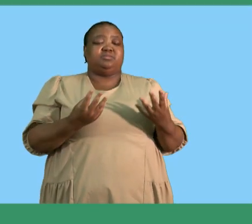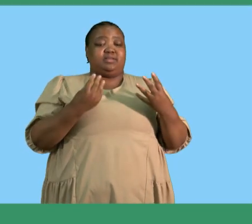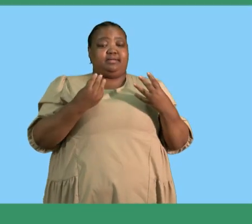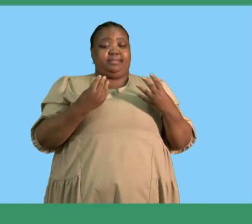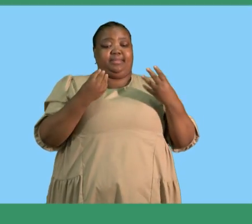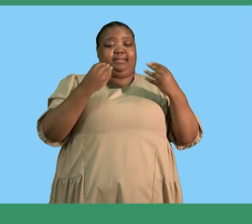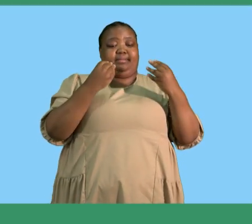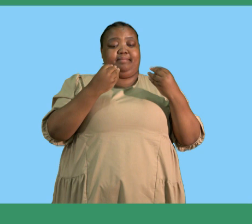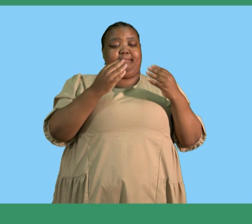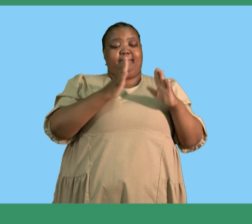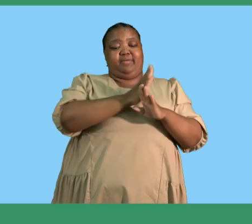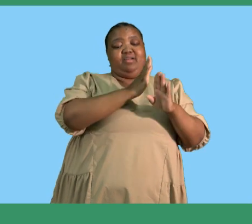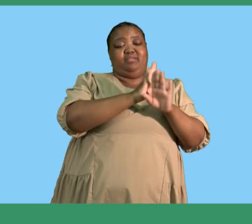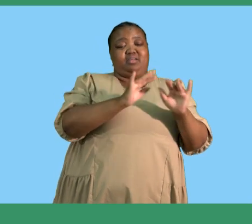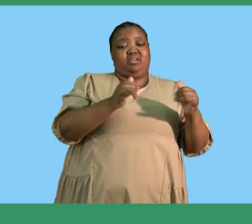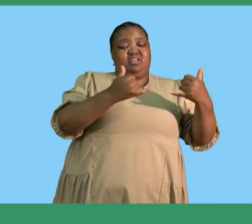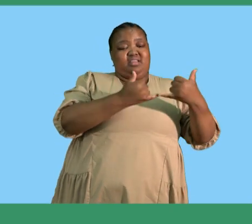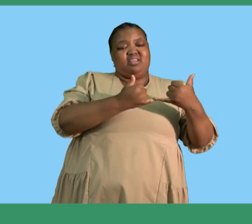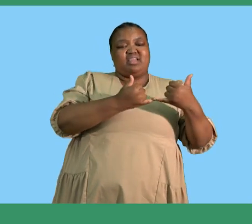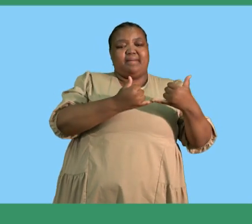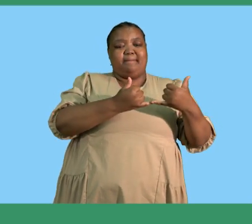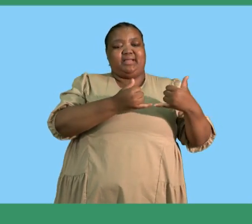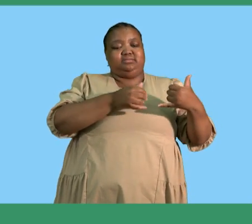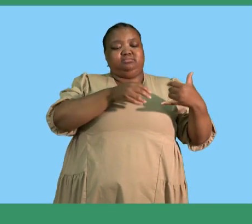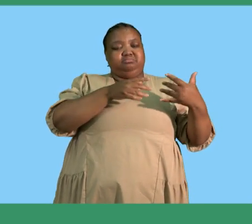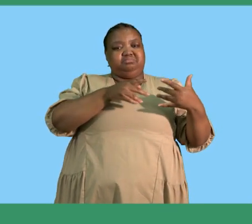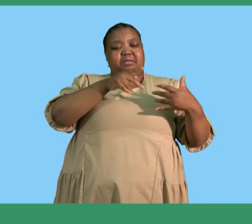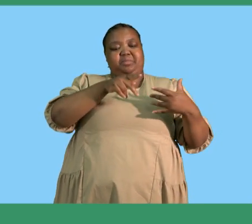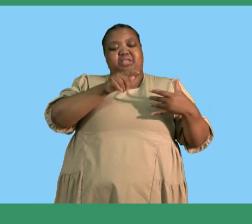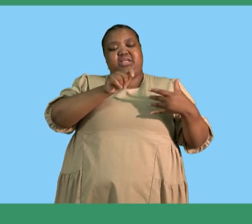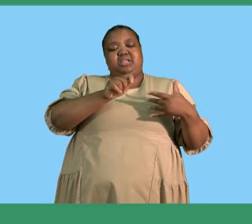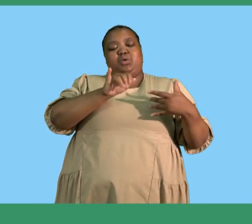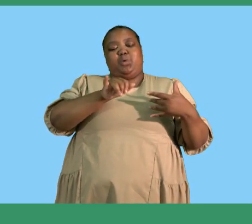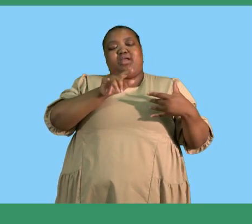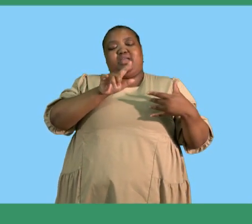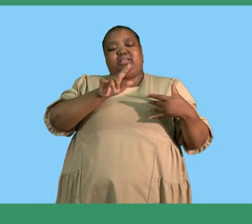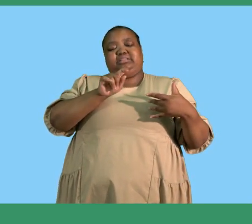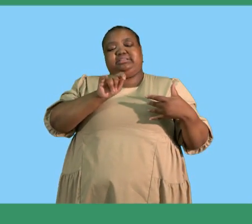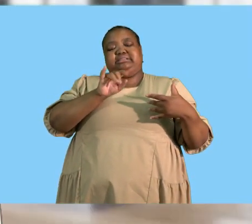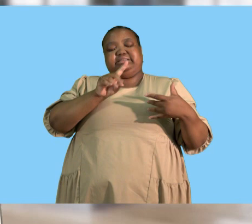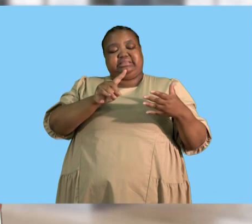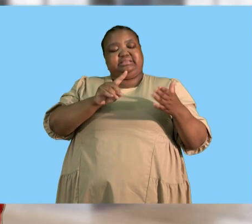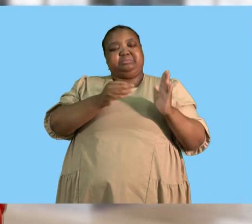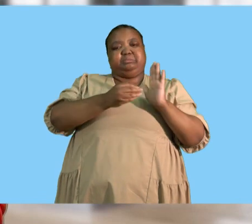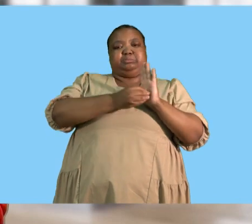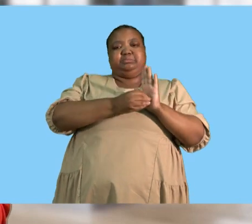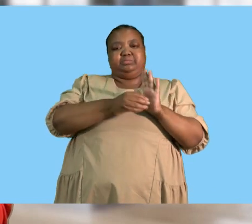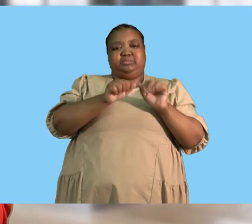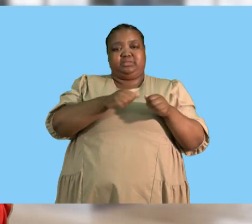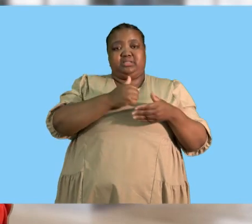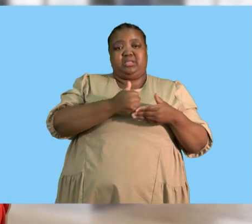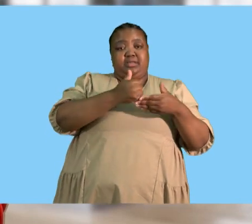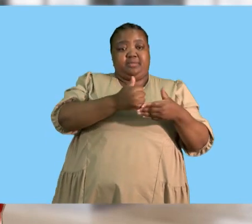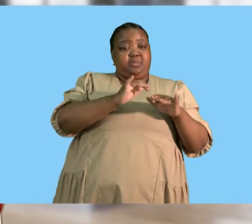business name of a private company ends with Pty Ltd, which is very important because it will help you